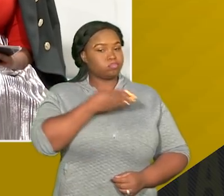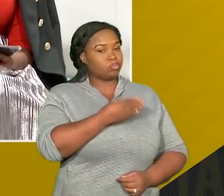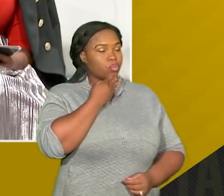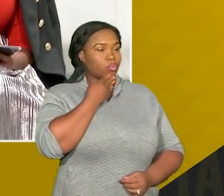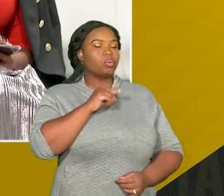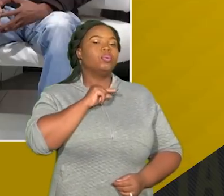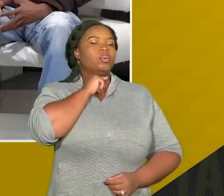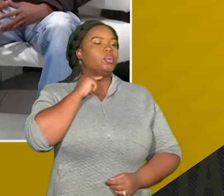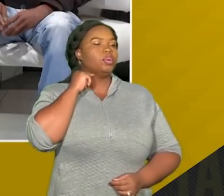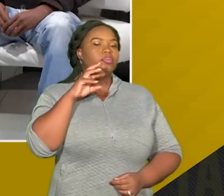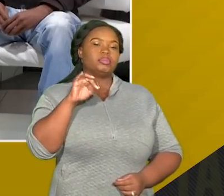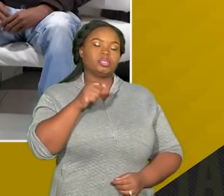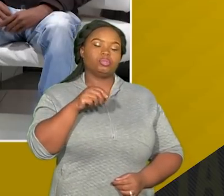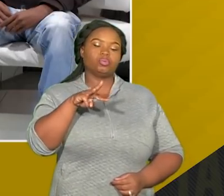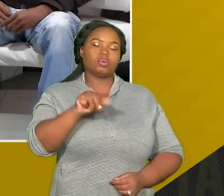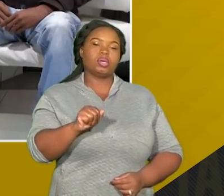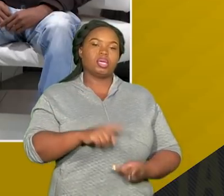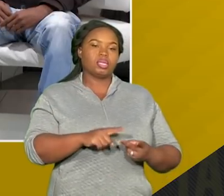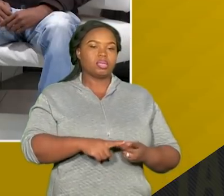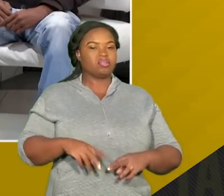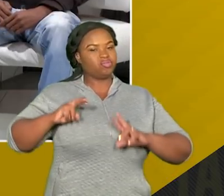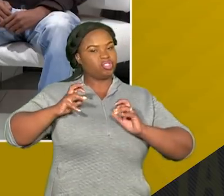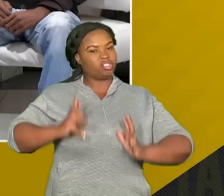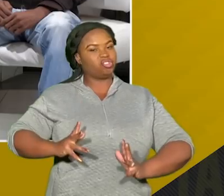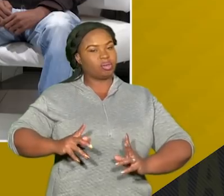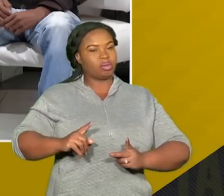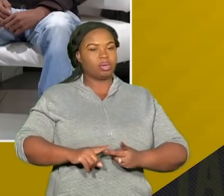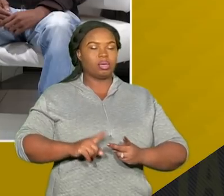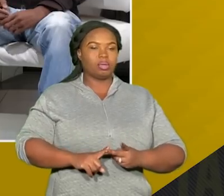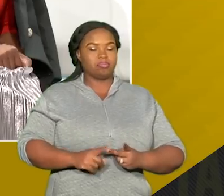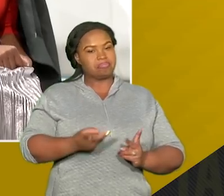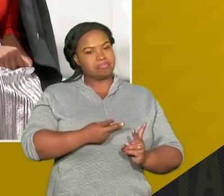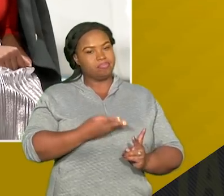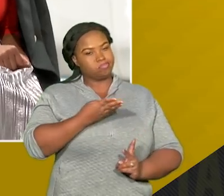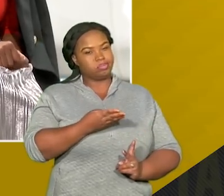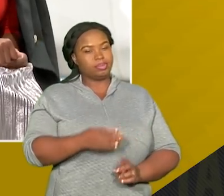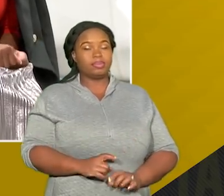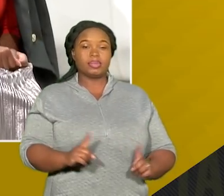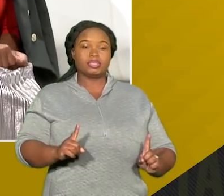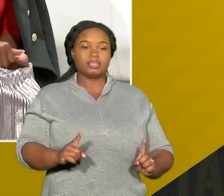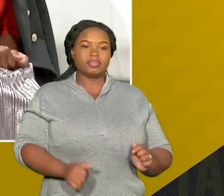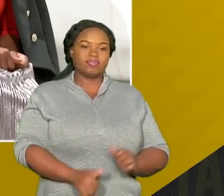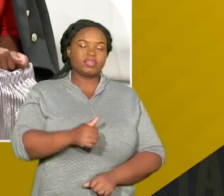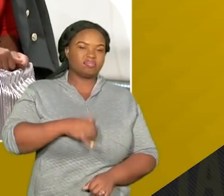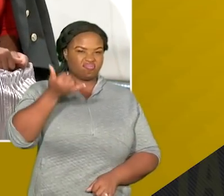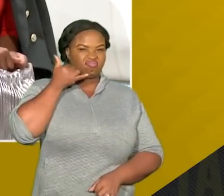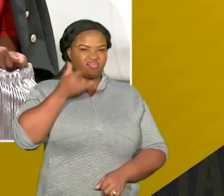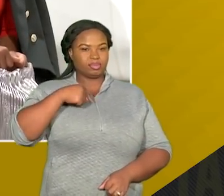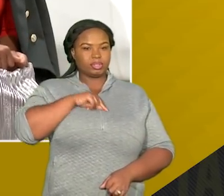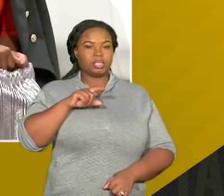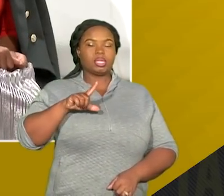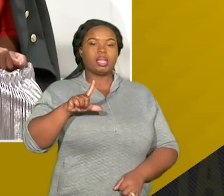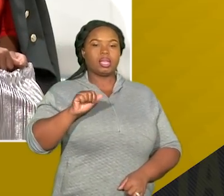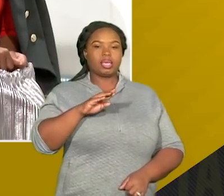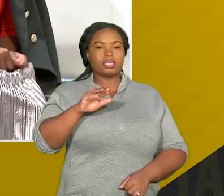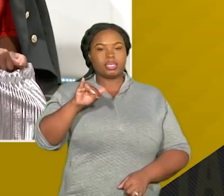Bishop Mthethwa and Thele Tikoza, who is an academic researcher in the cultural spaces. But before we come back to the couch, let's take your calls. We've got Lucky Oko Free